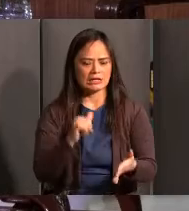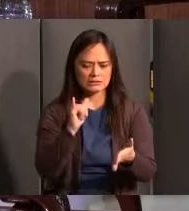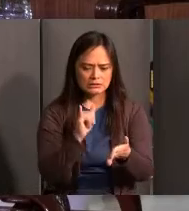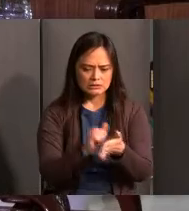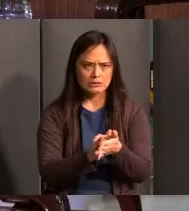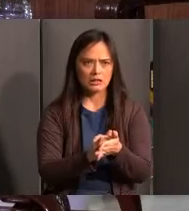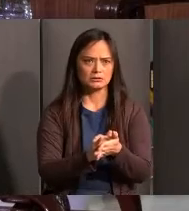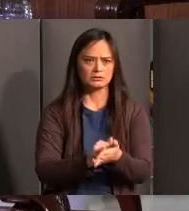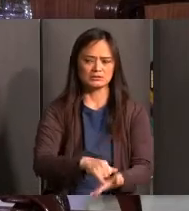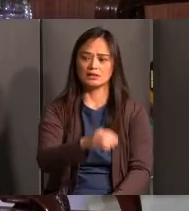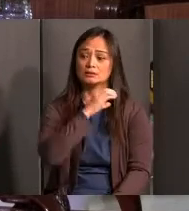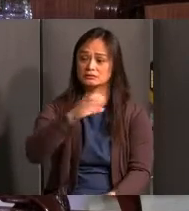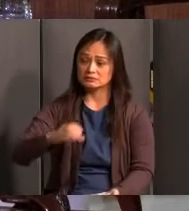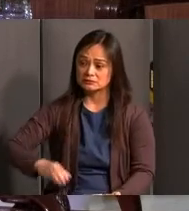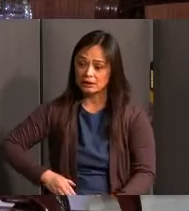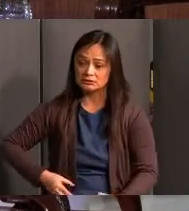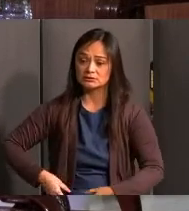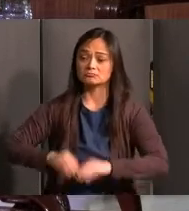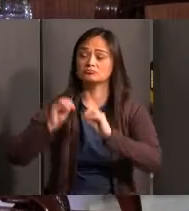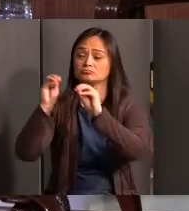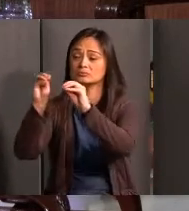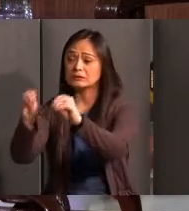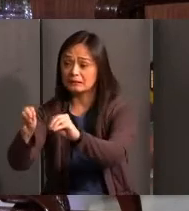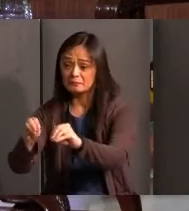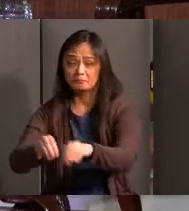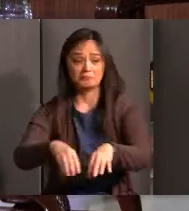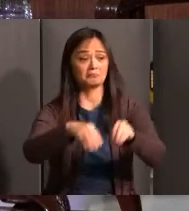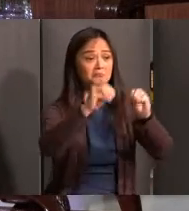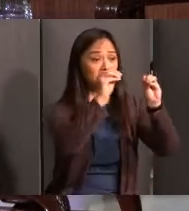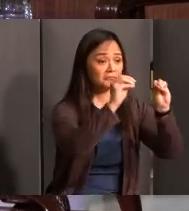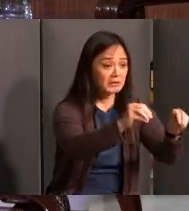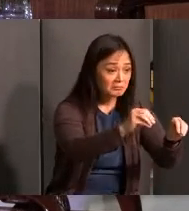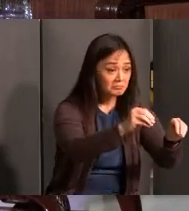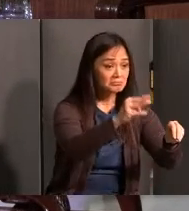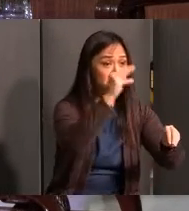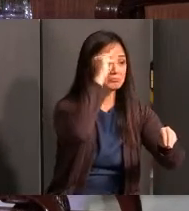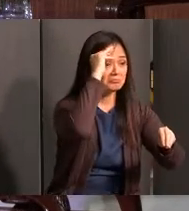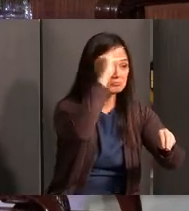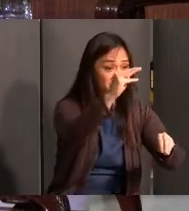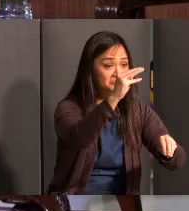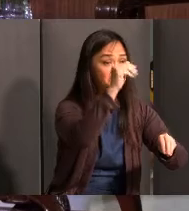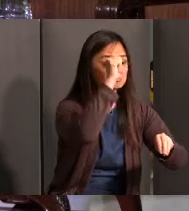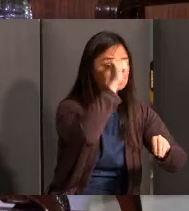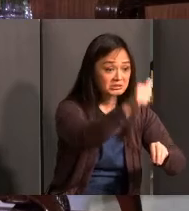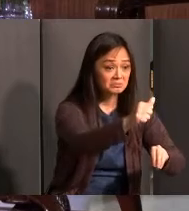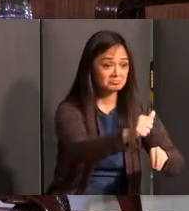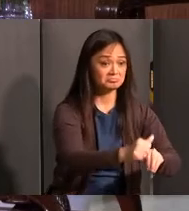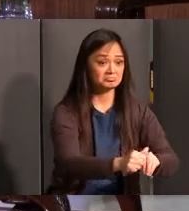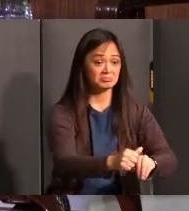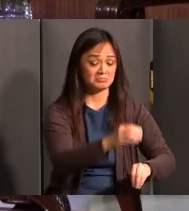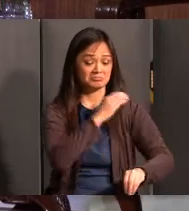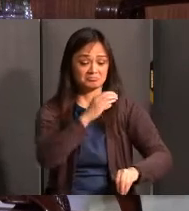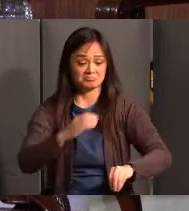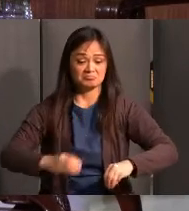ibinigay ni Kristo ang kanyang sarili.